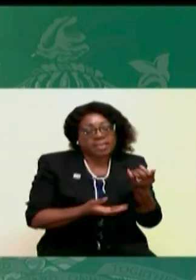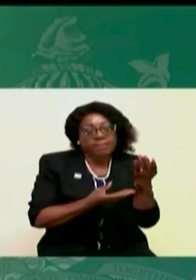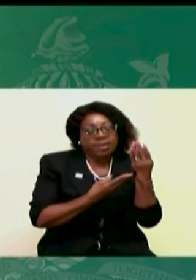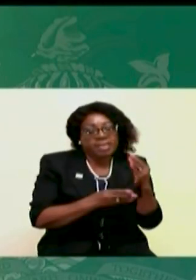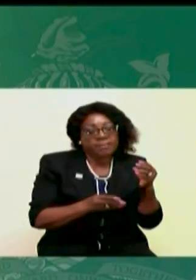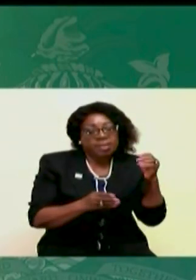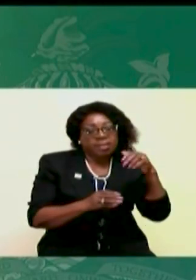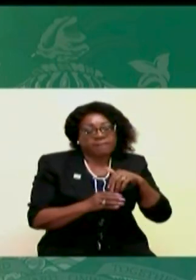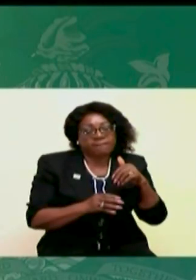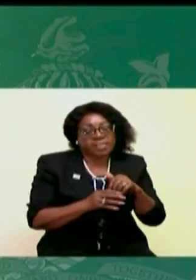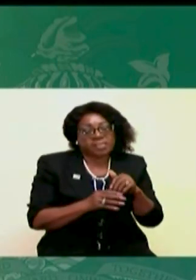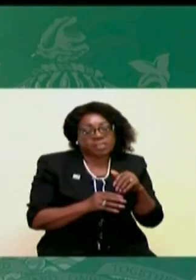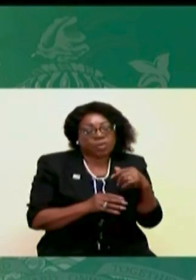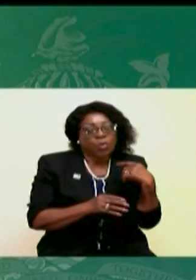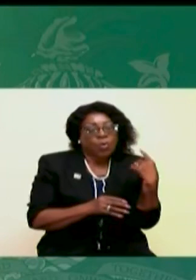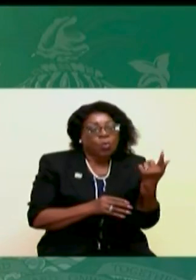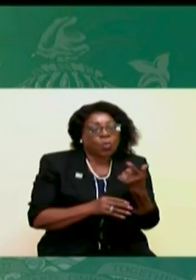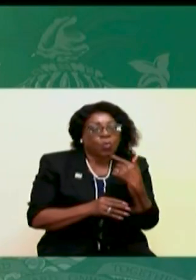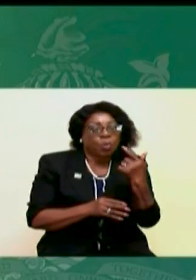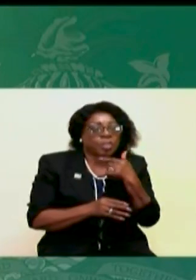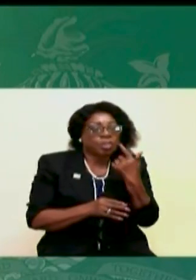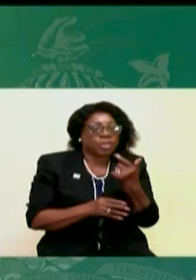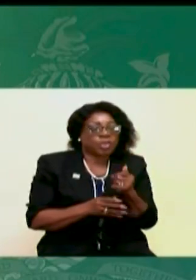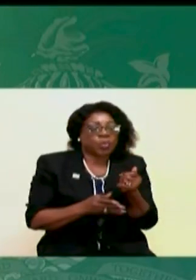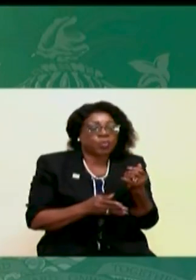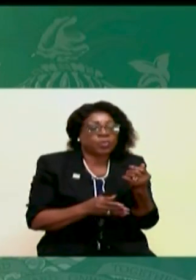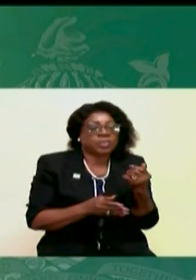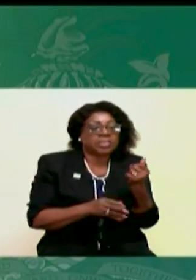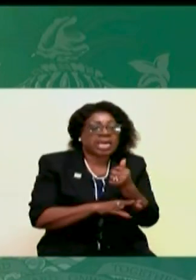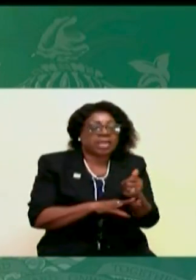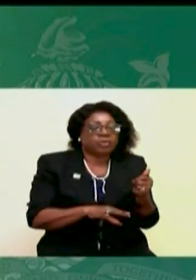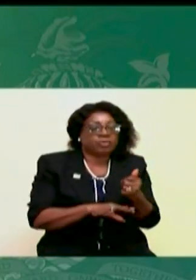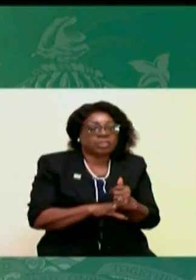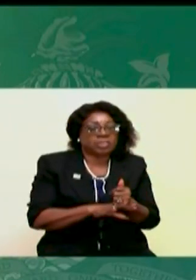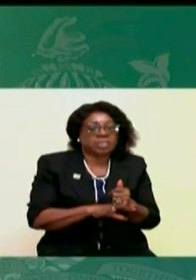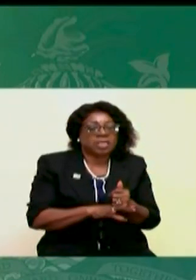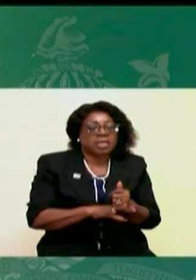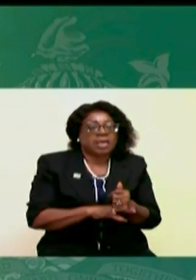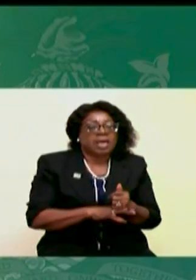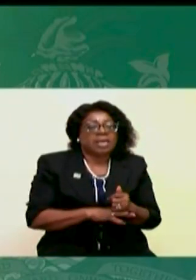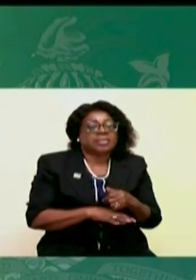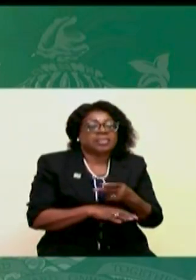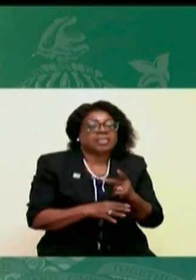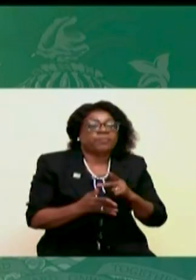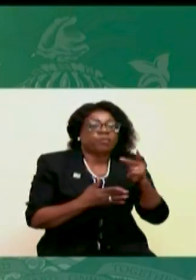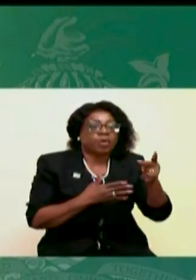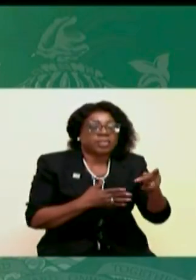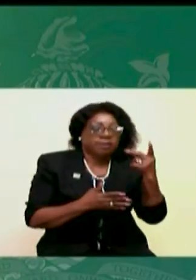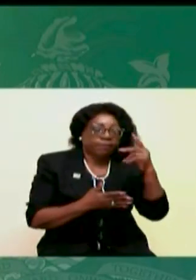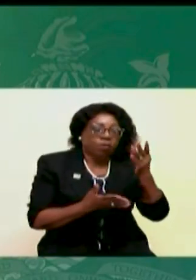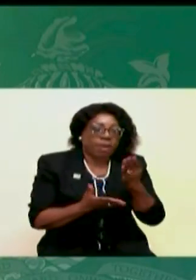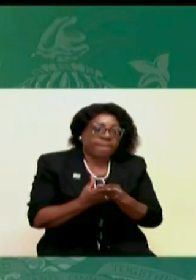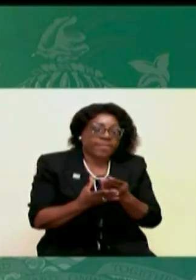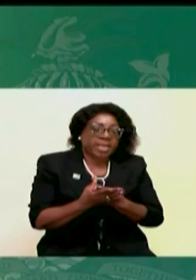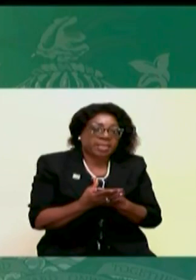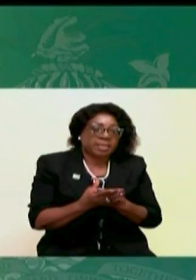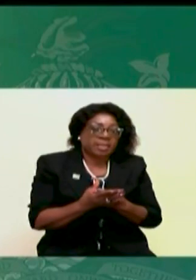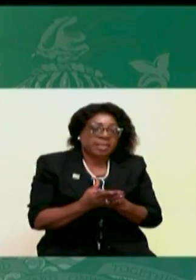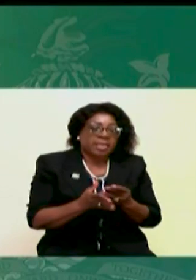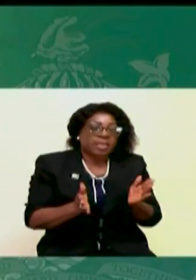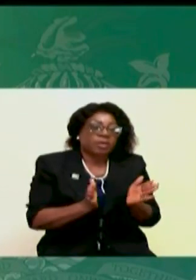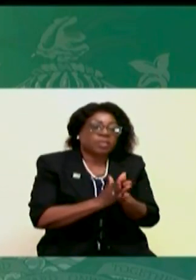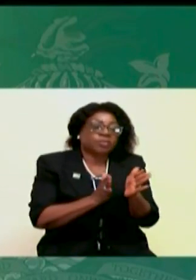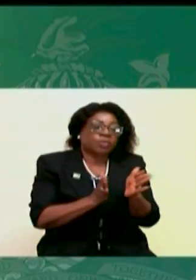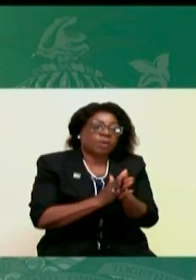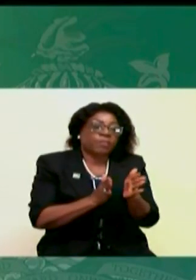Andrus as their anchor or pilot project for a bank to do so. I also applaud the member for Elizabeth, who